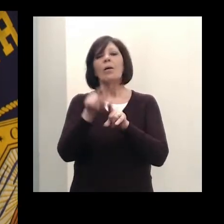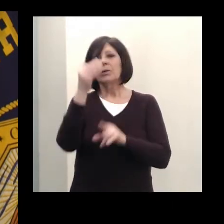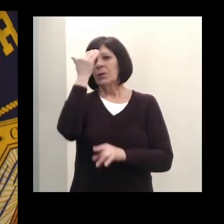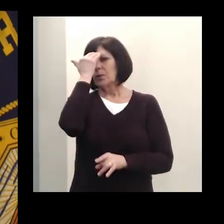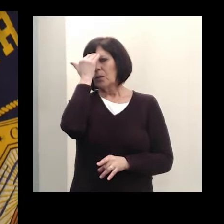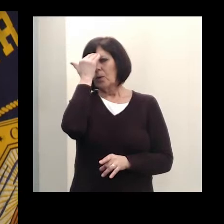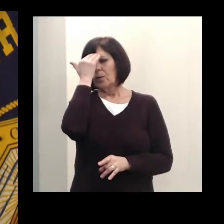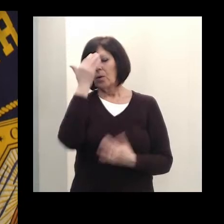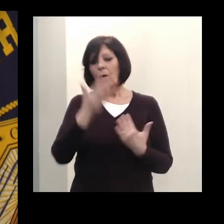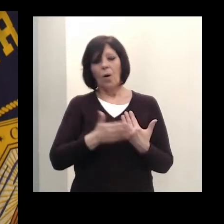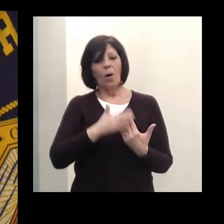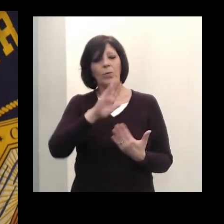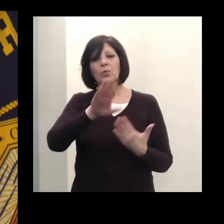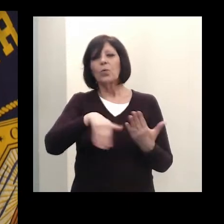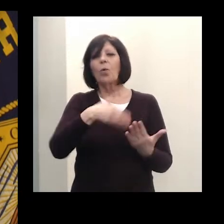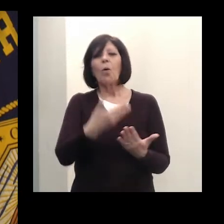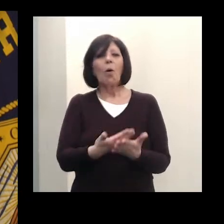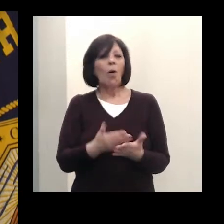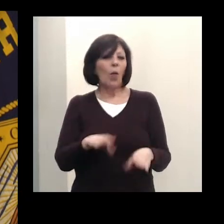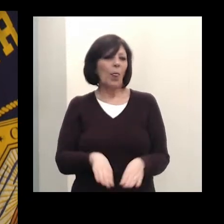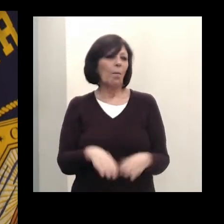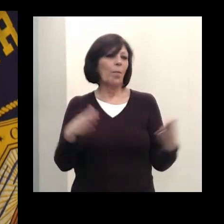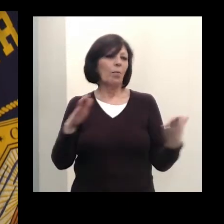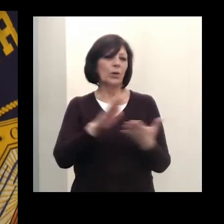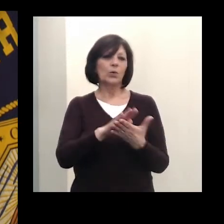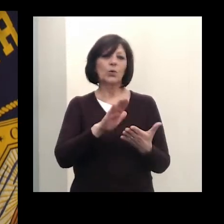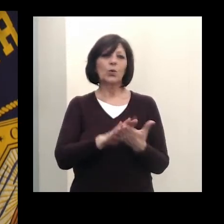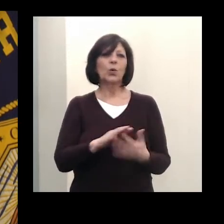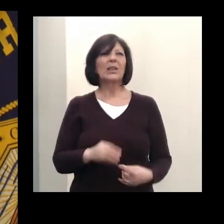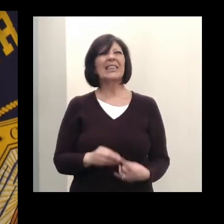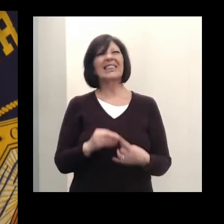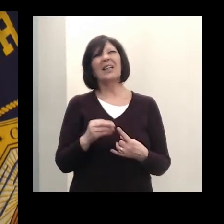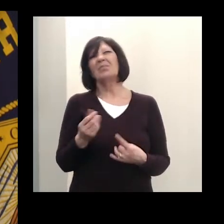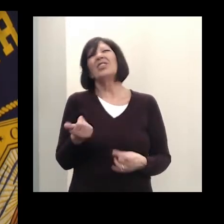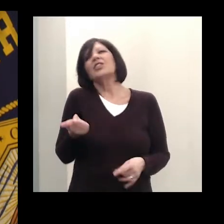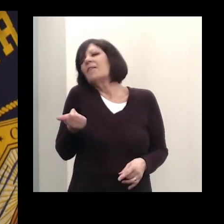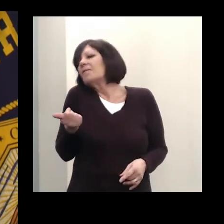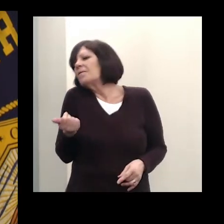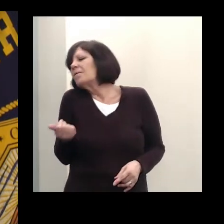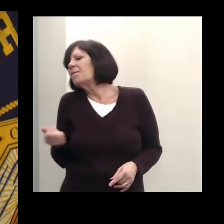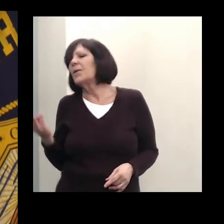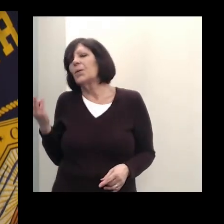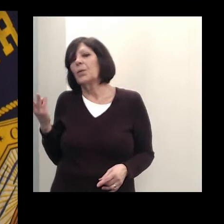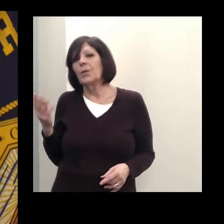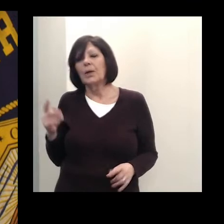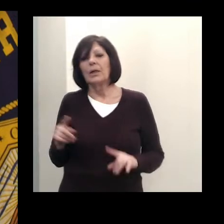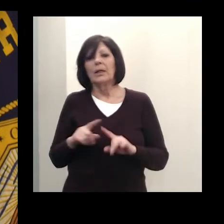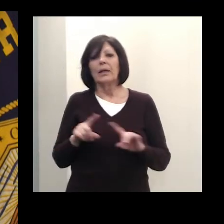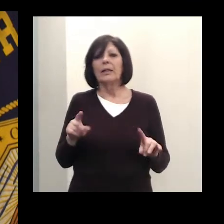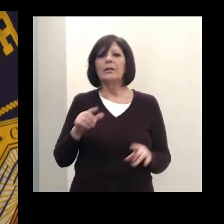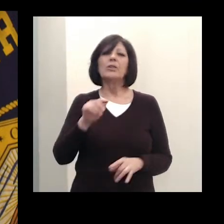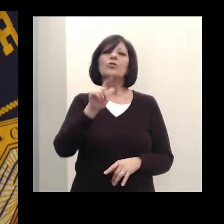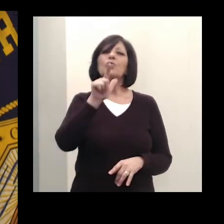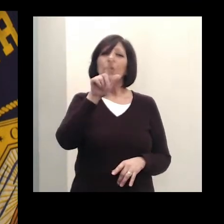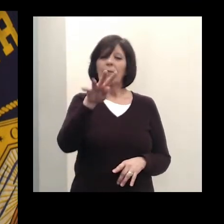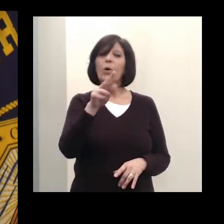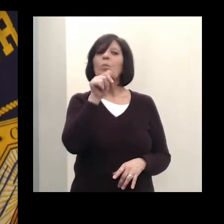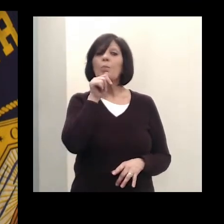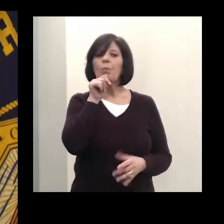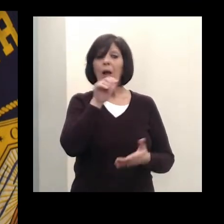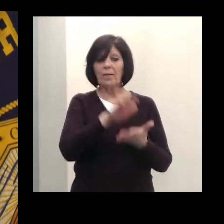almost all the public school districts, except for maybe about a handful, and 24 private schools